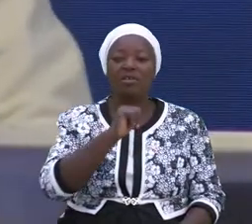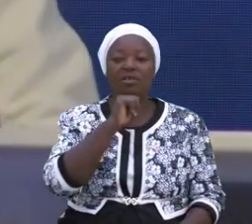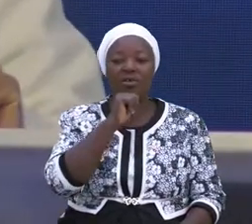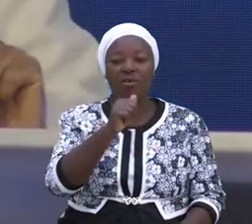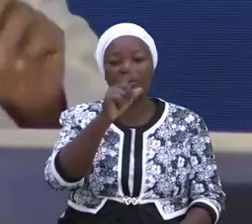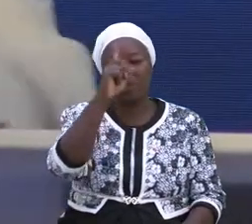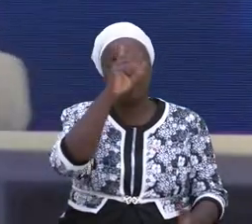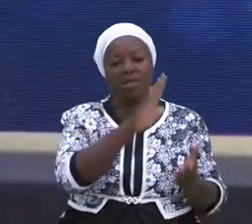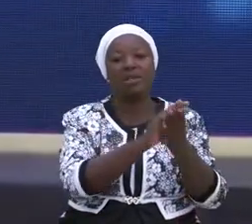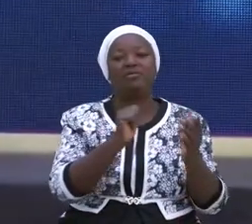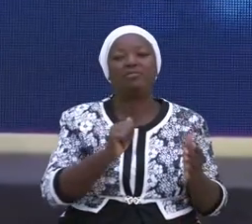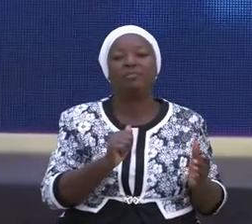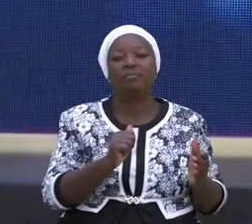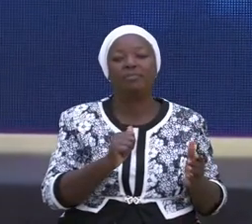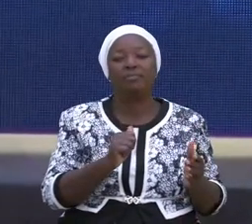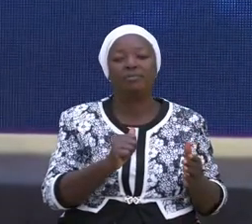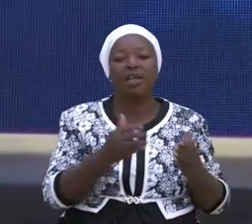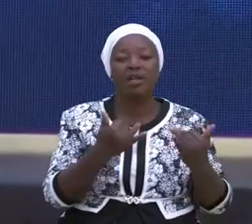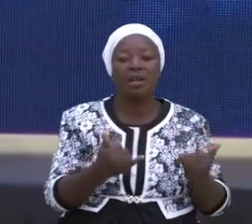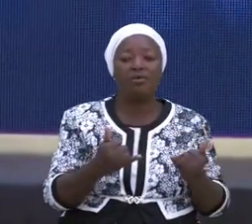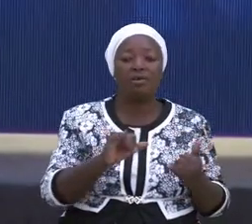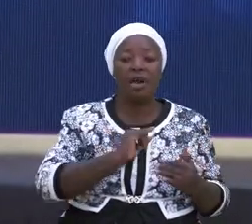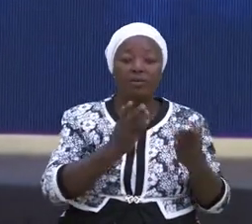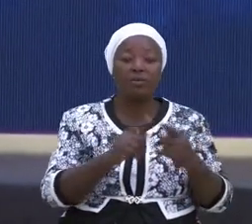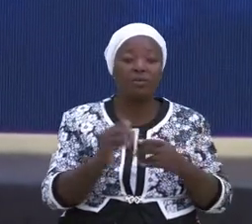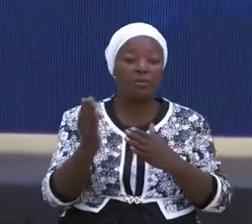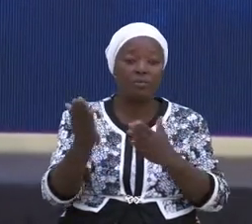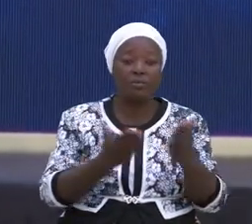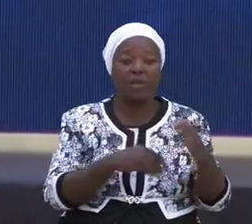believe. Let me bring out some words there.